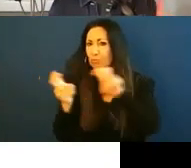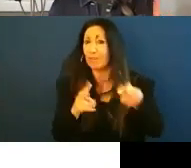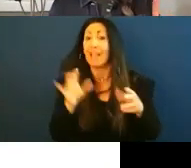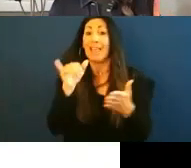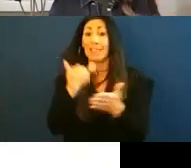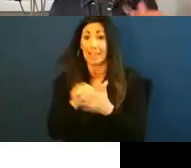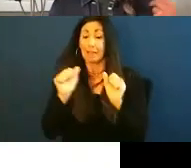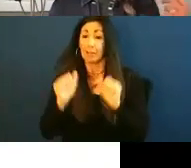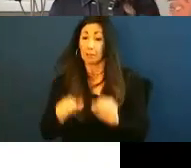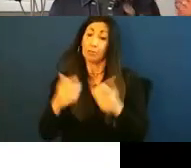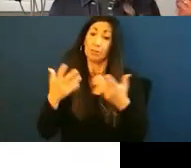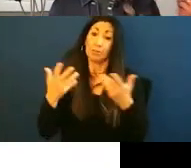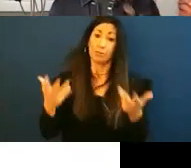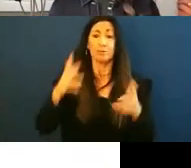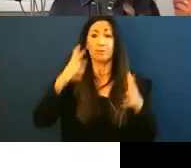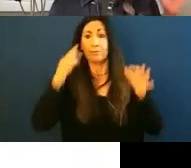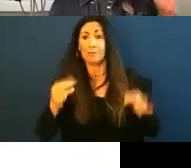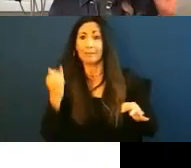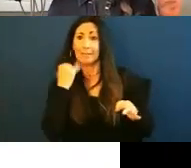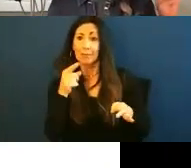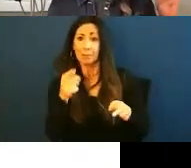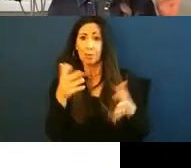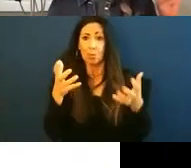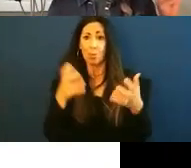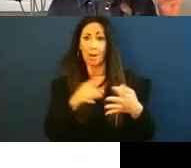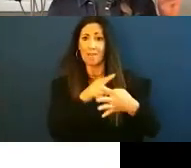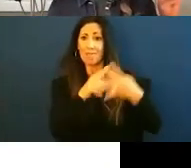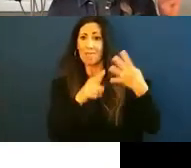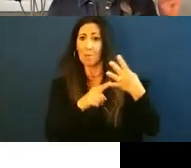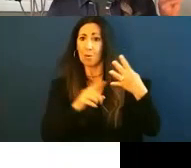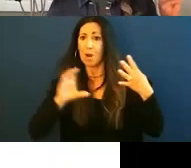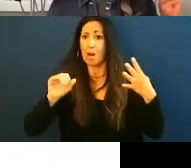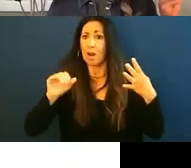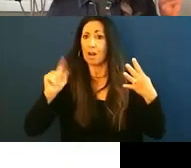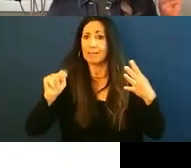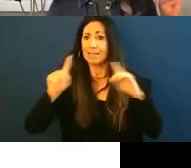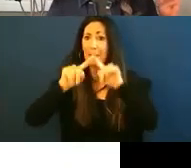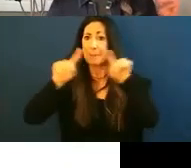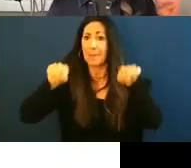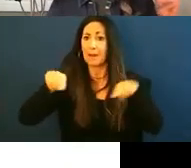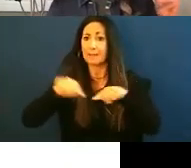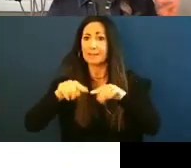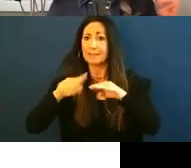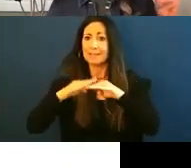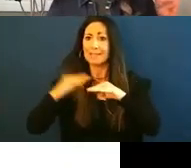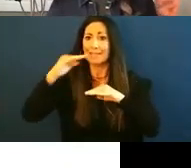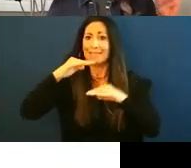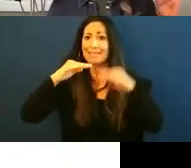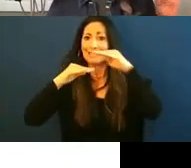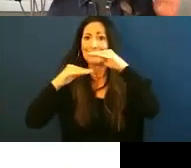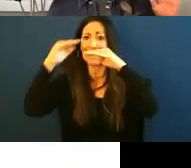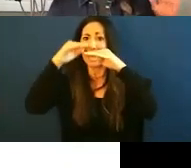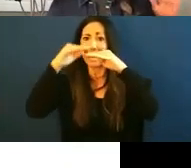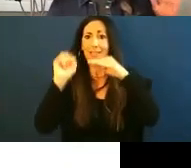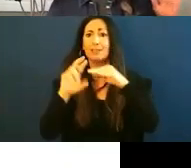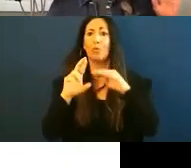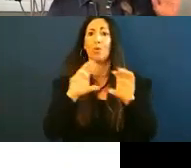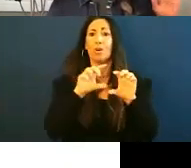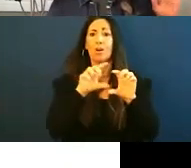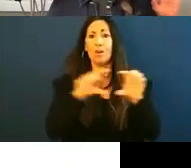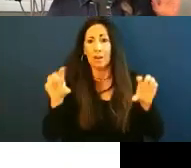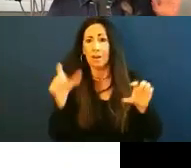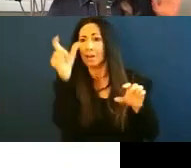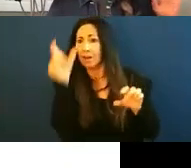potentially dictate whether you want to have 4 content boxes stacked, 4 content boxes vertical. This is what